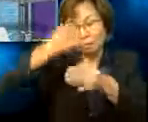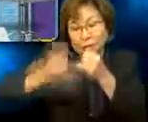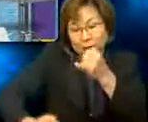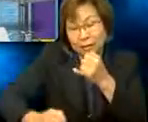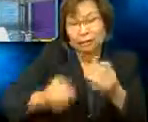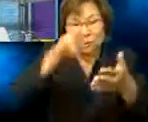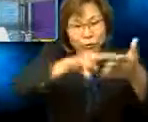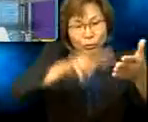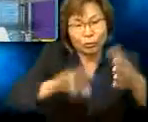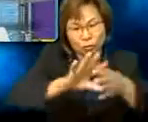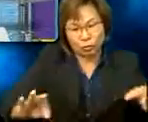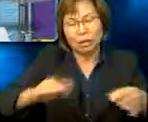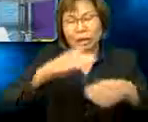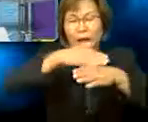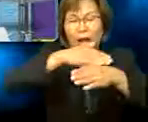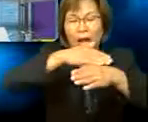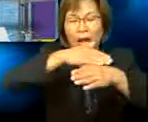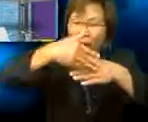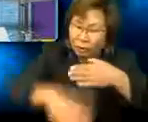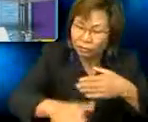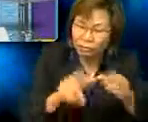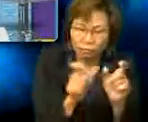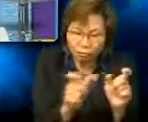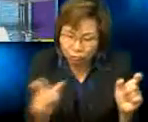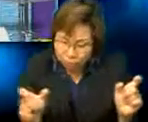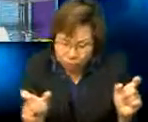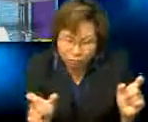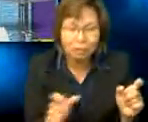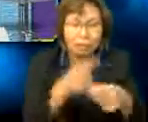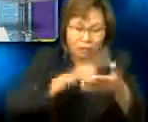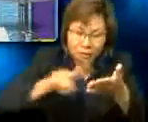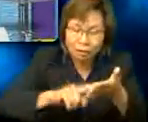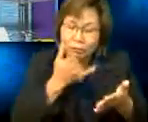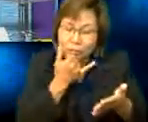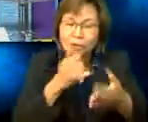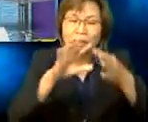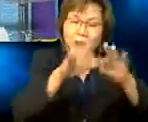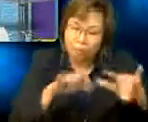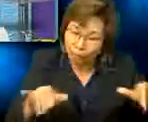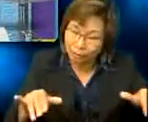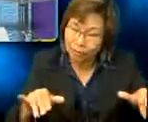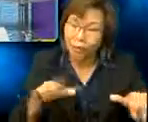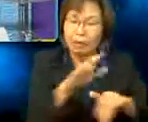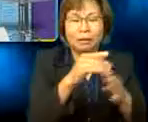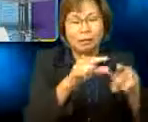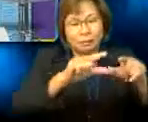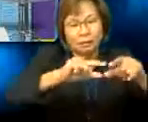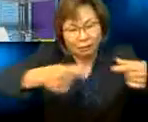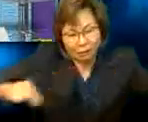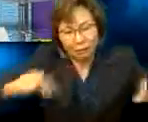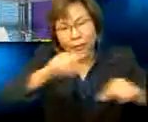read your sentences after you have constructed them. Check for mistakes in spelling,